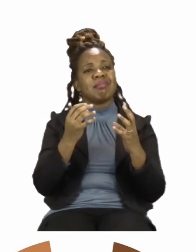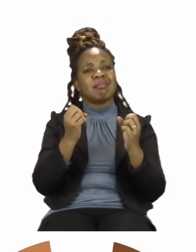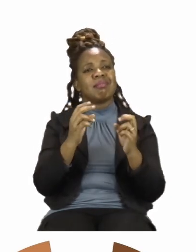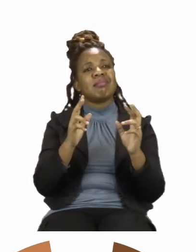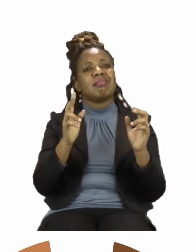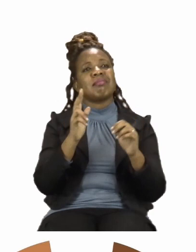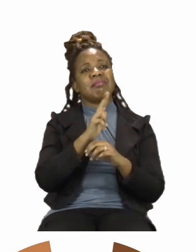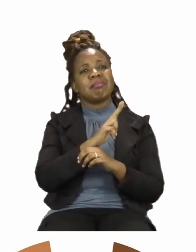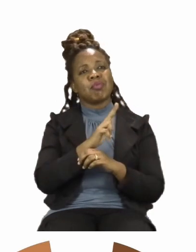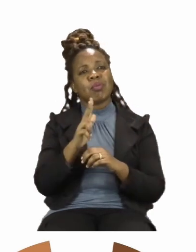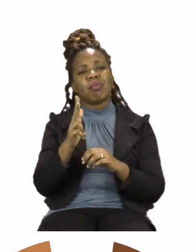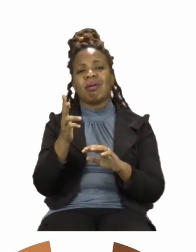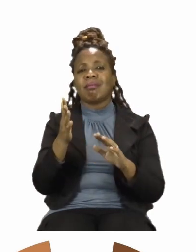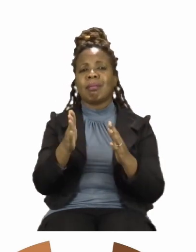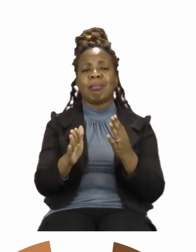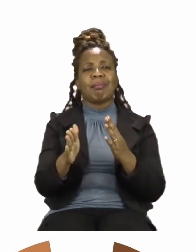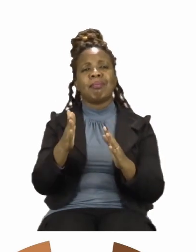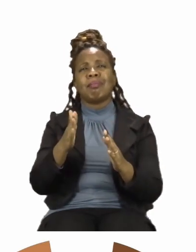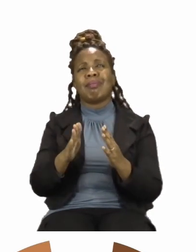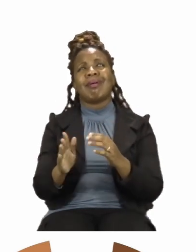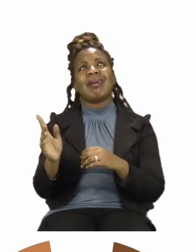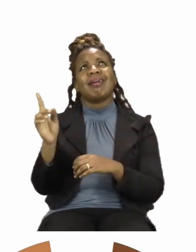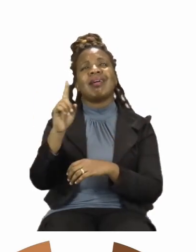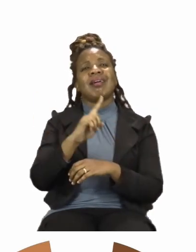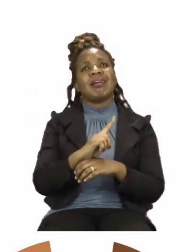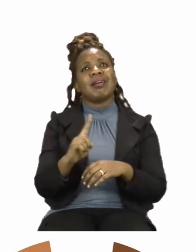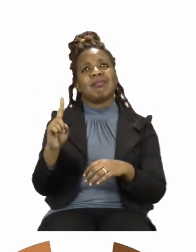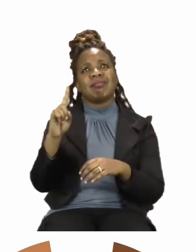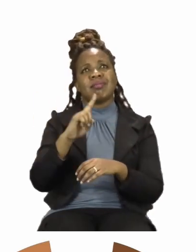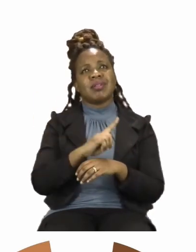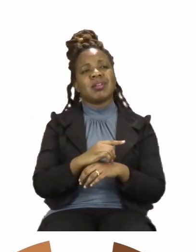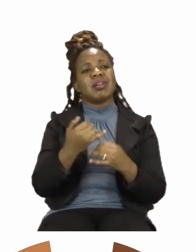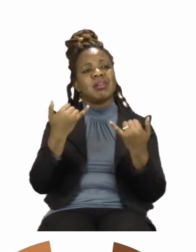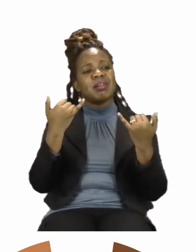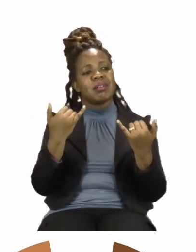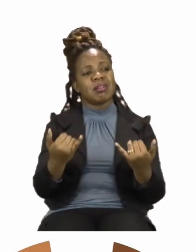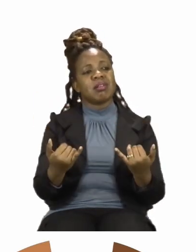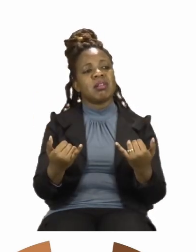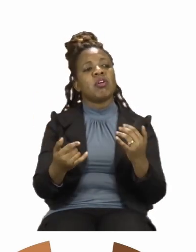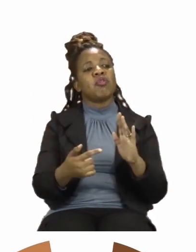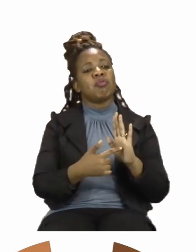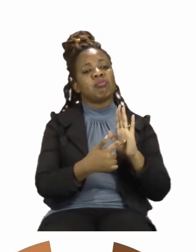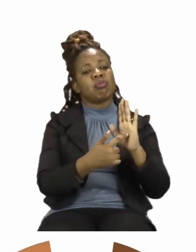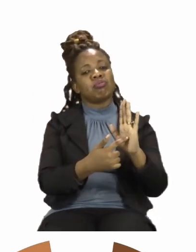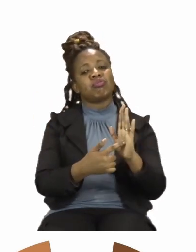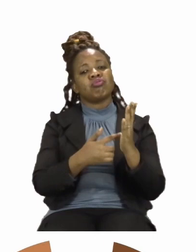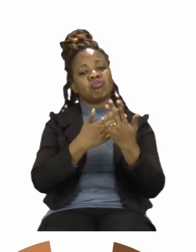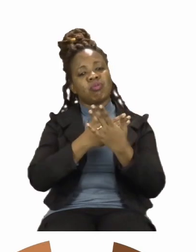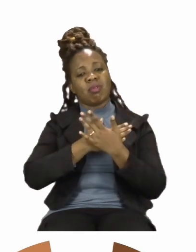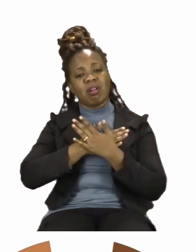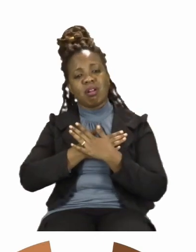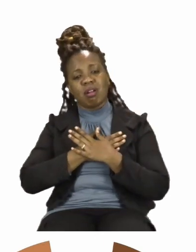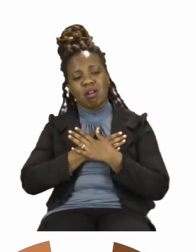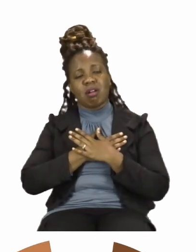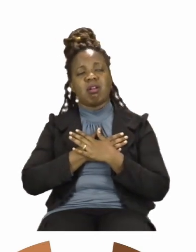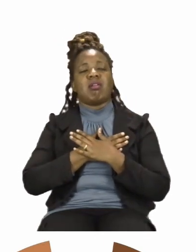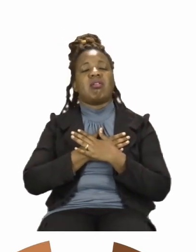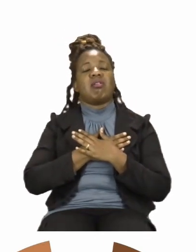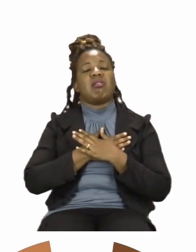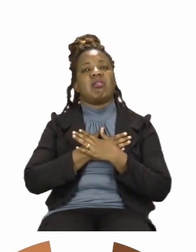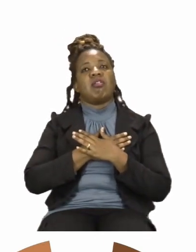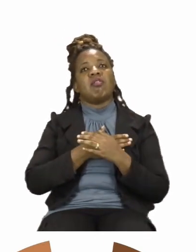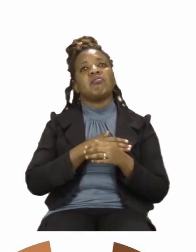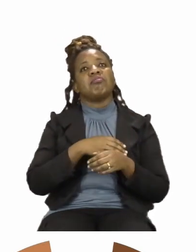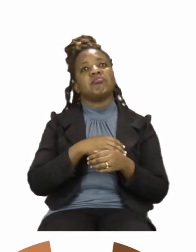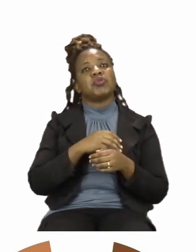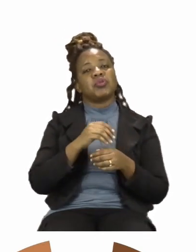who are affected a lot of care and love. Now let us take a look at our exercise at the